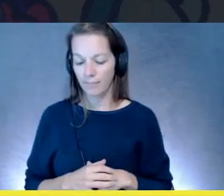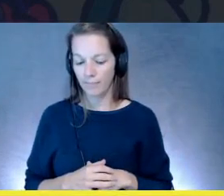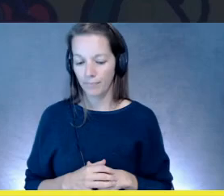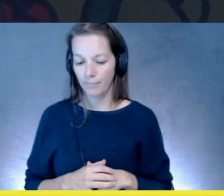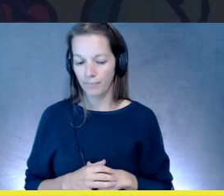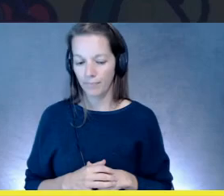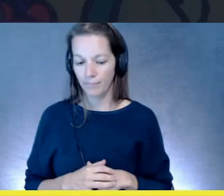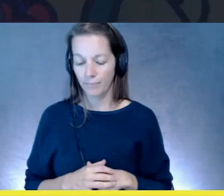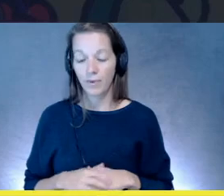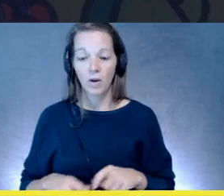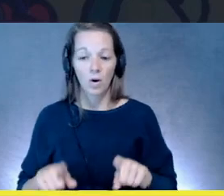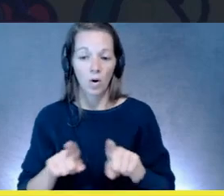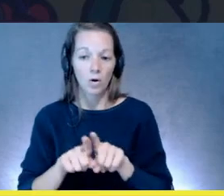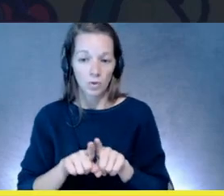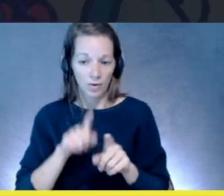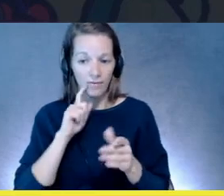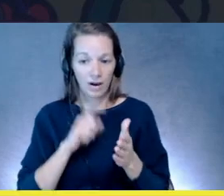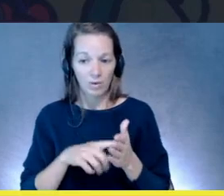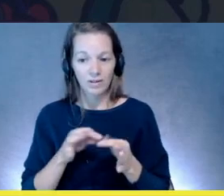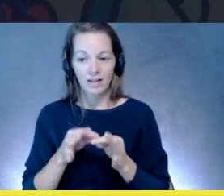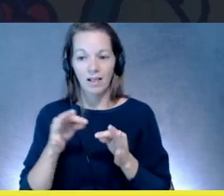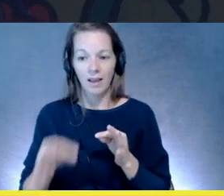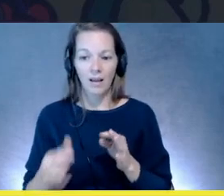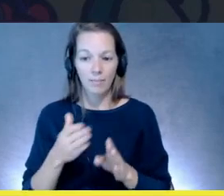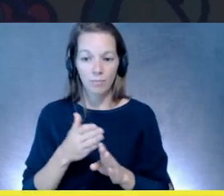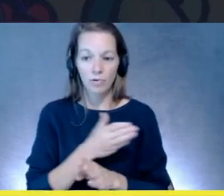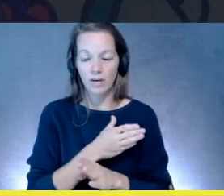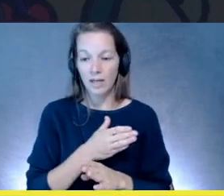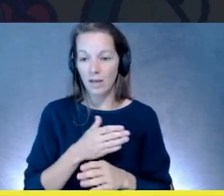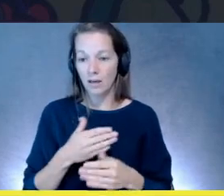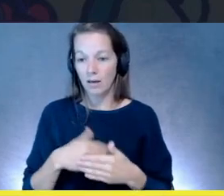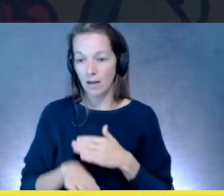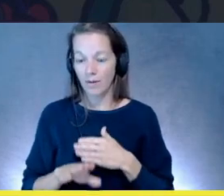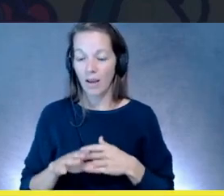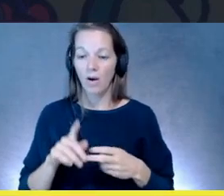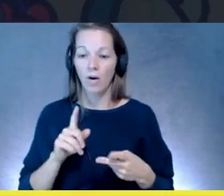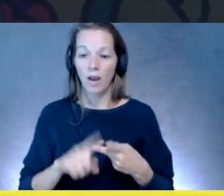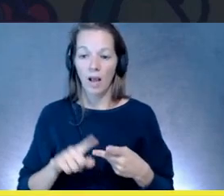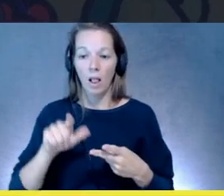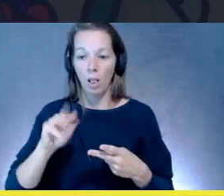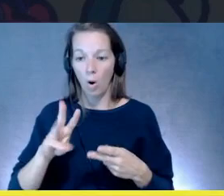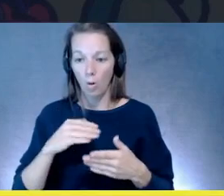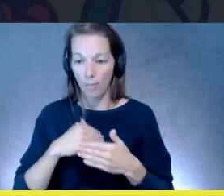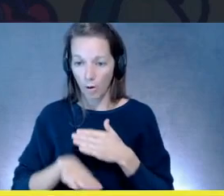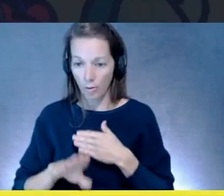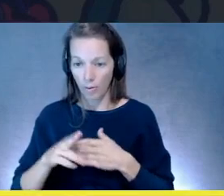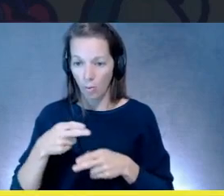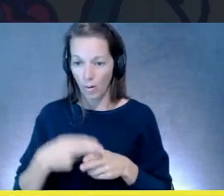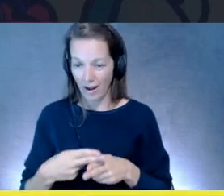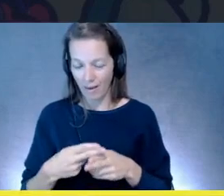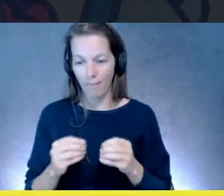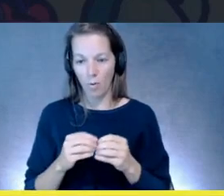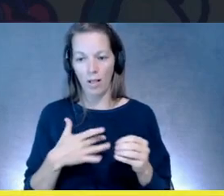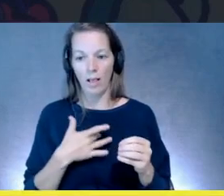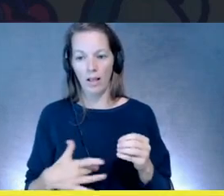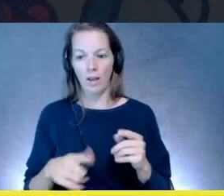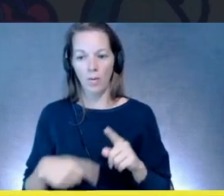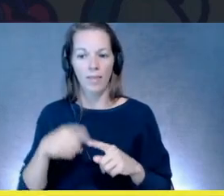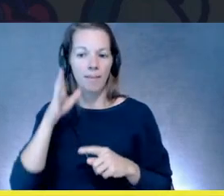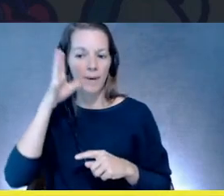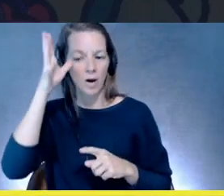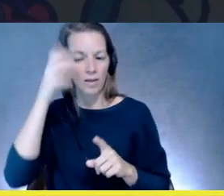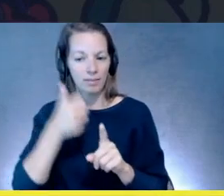We also found that delayed prenatal care, preterm birth, and low birth weight were significantly more likely when the birthing parent had a